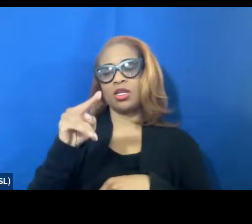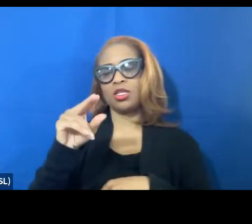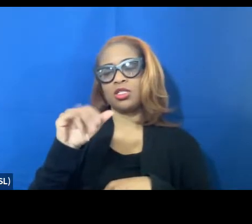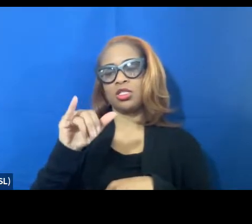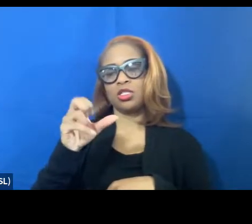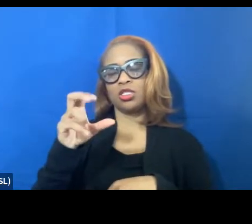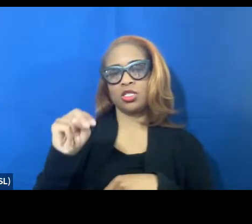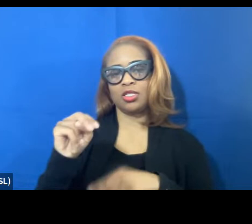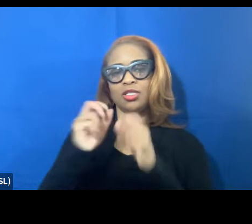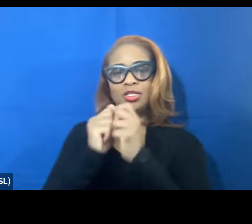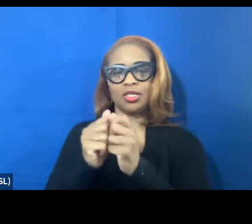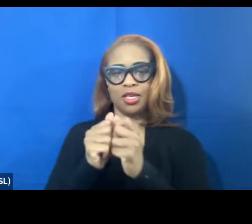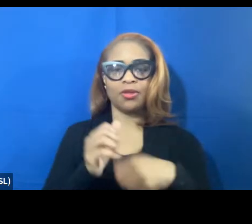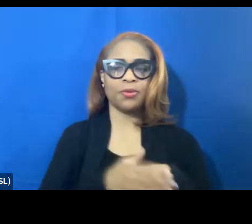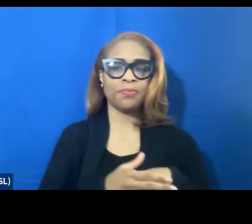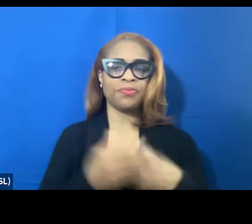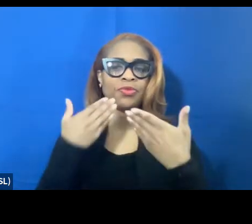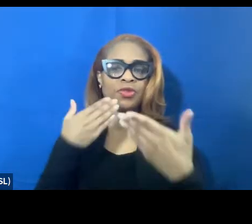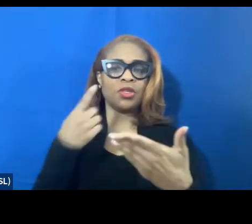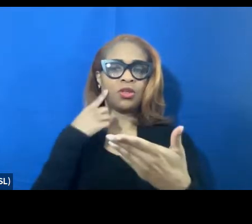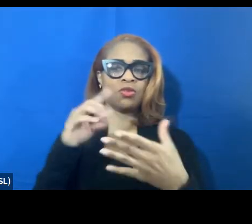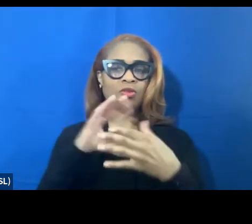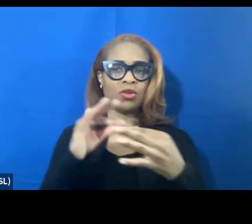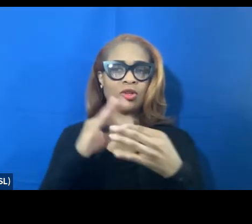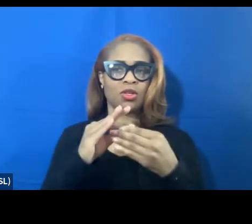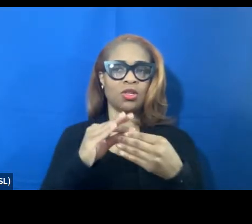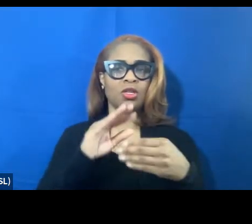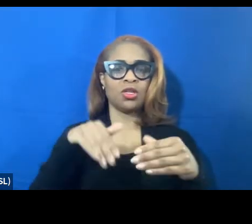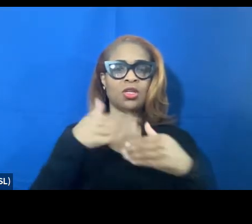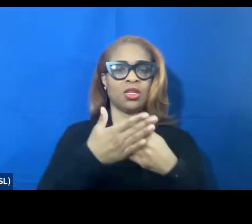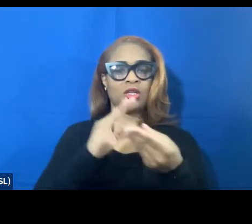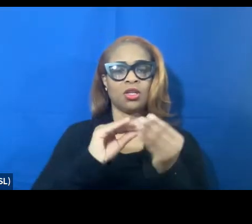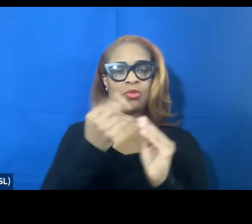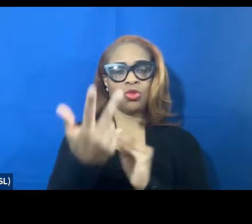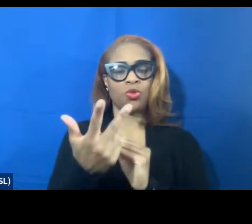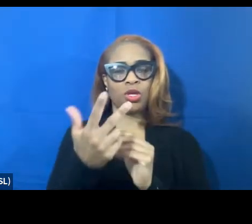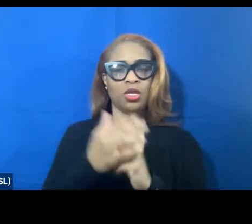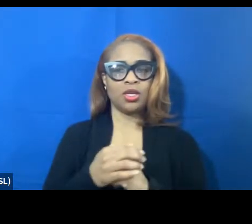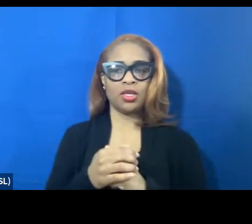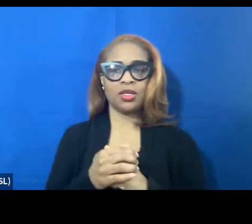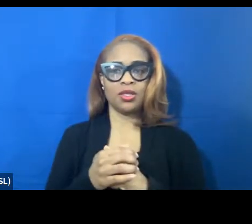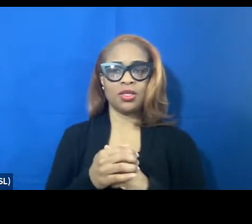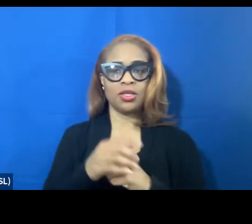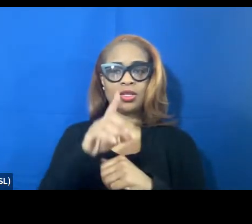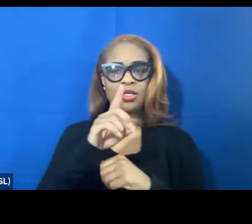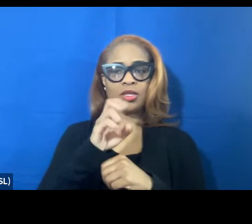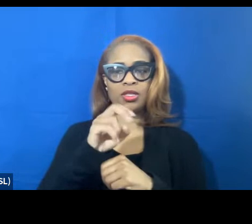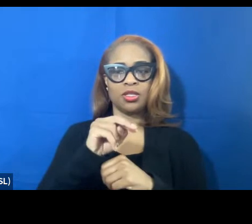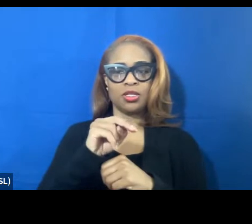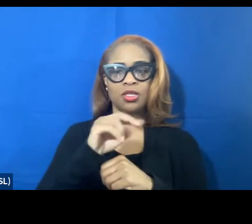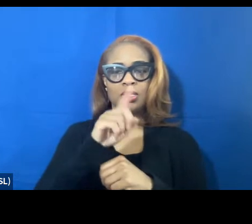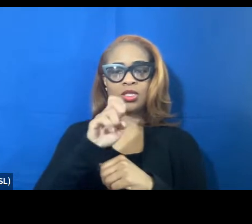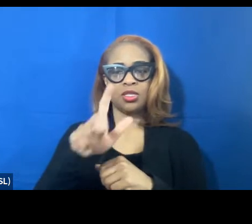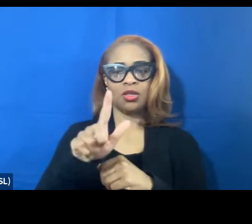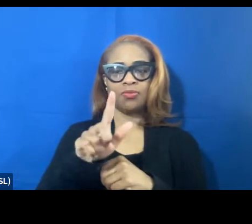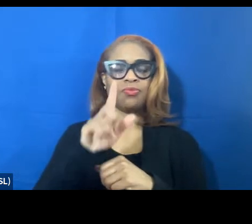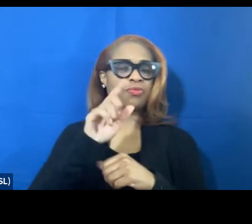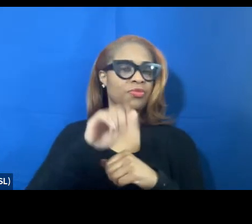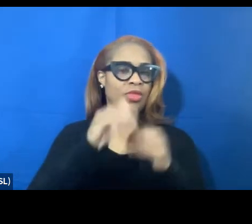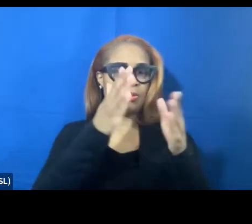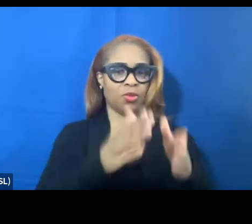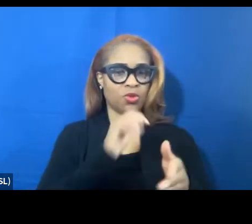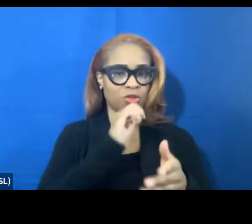commission next in line is number three denzel mccampbell that participant is not currently